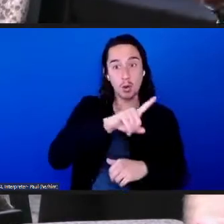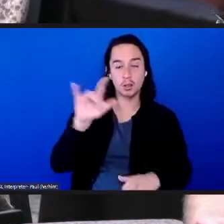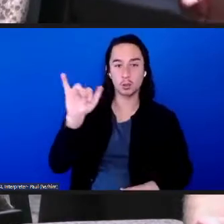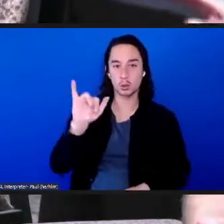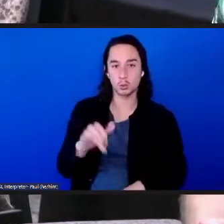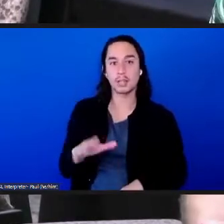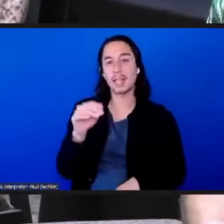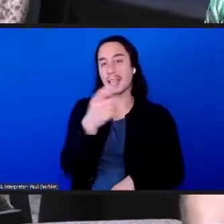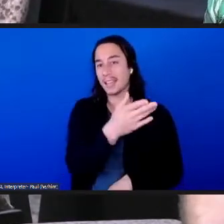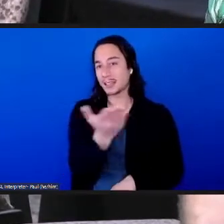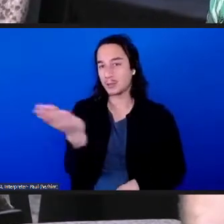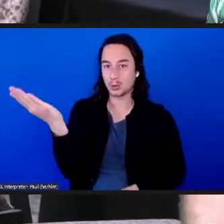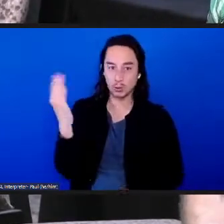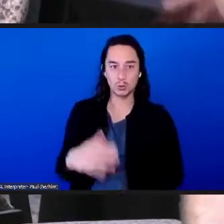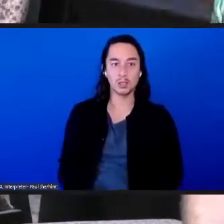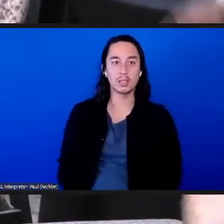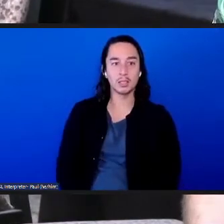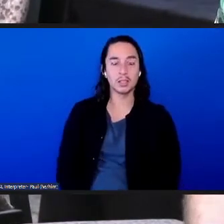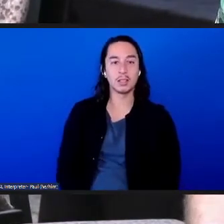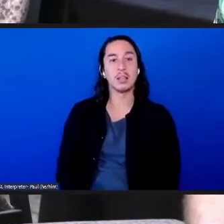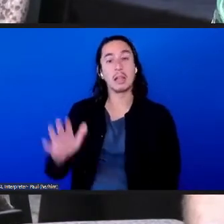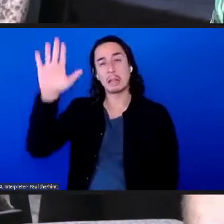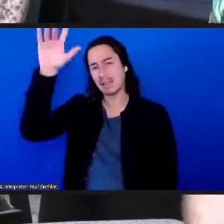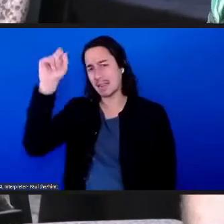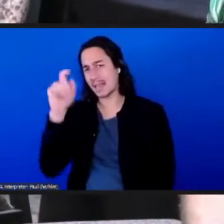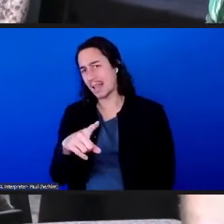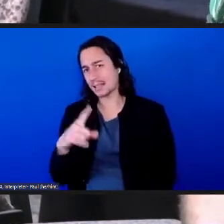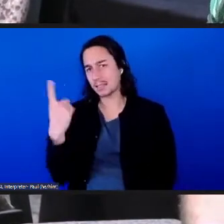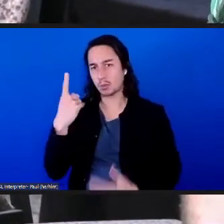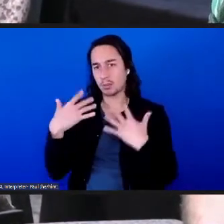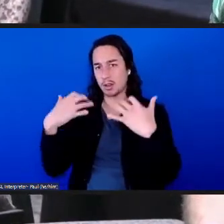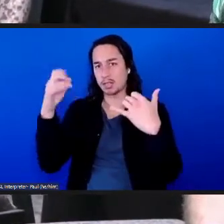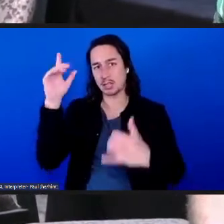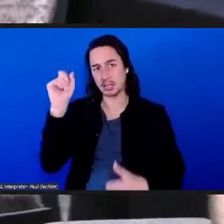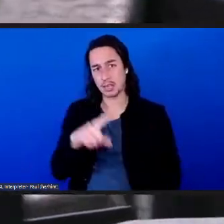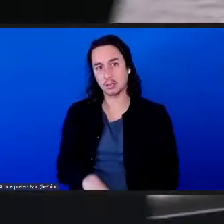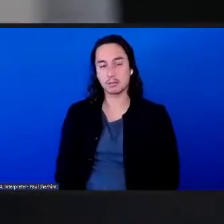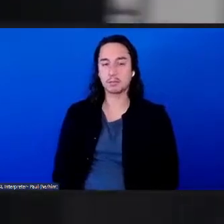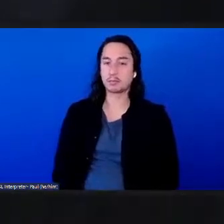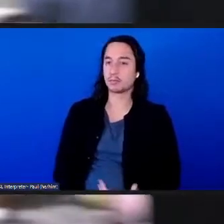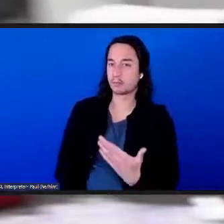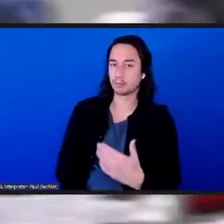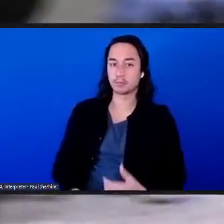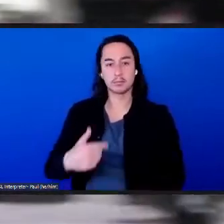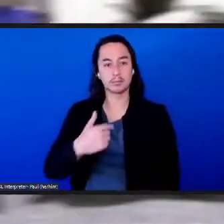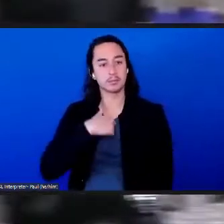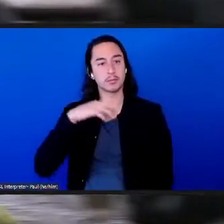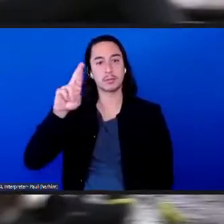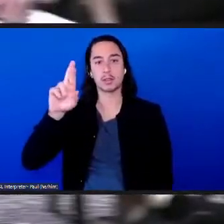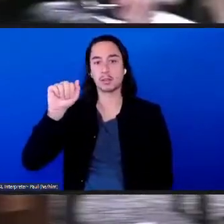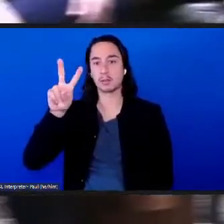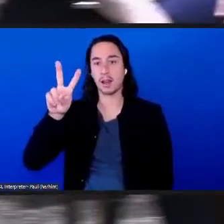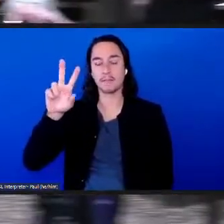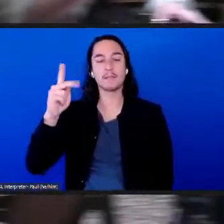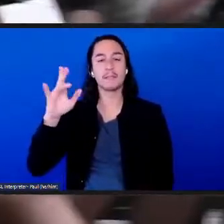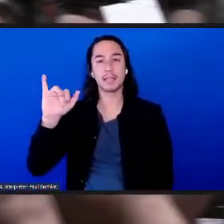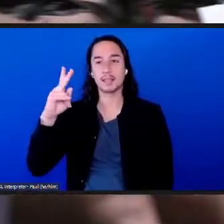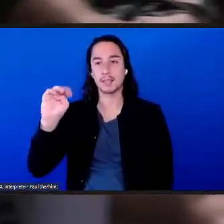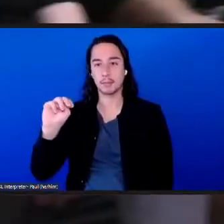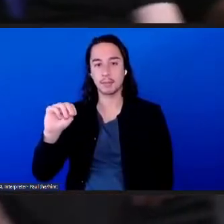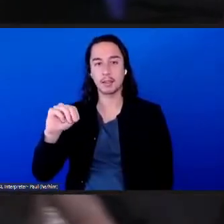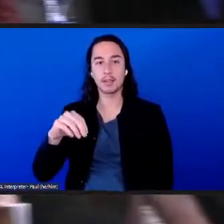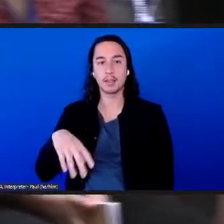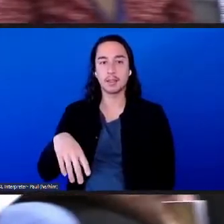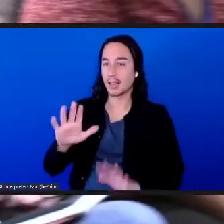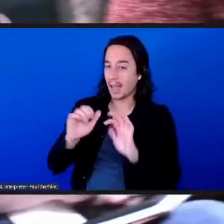you. Can I ask a question? Please. I'm Rad. How you doing? Hi.